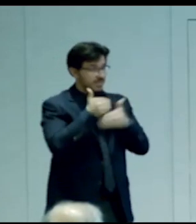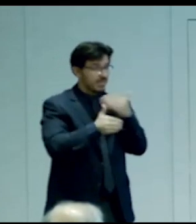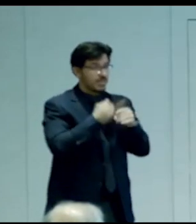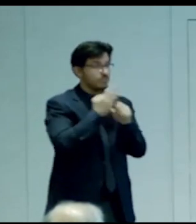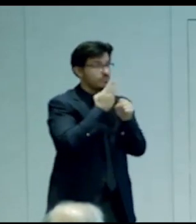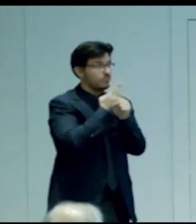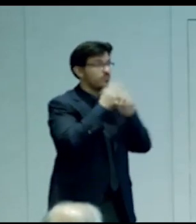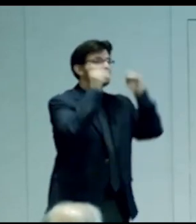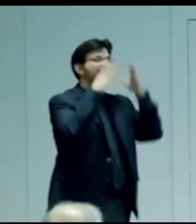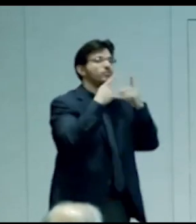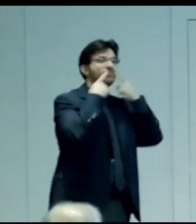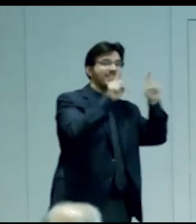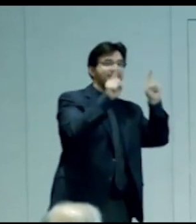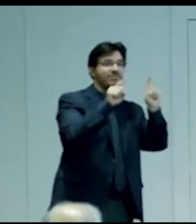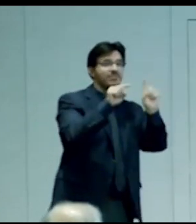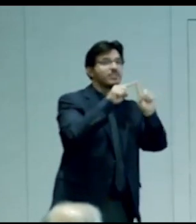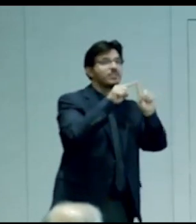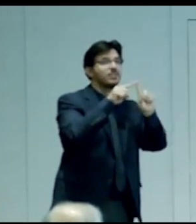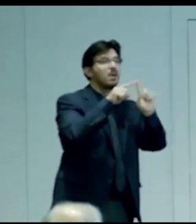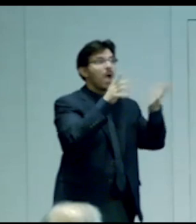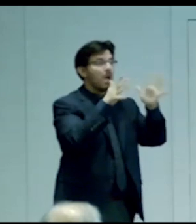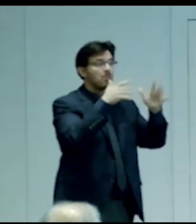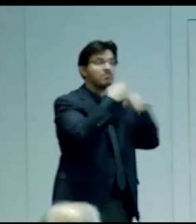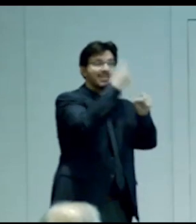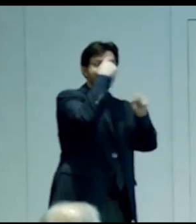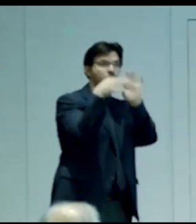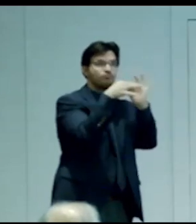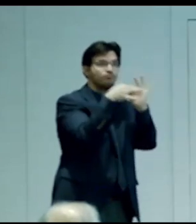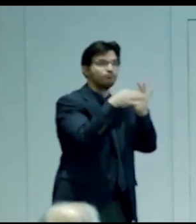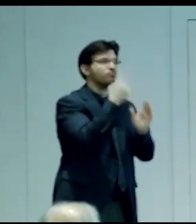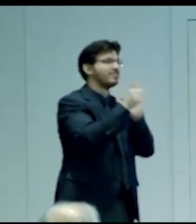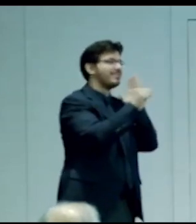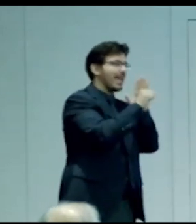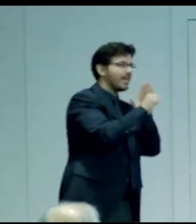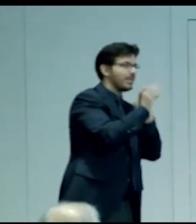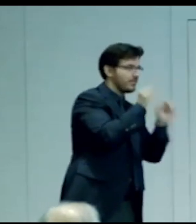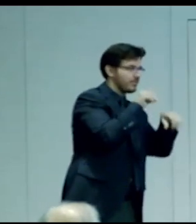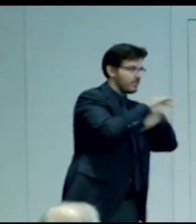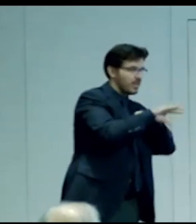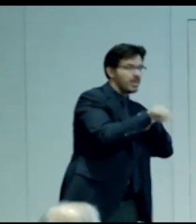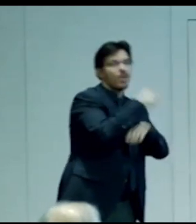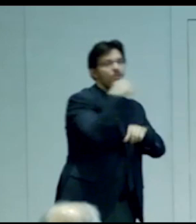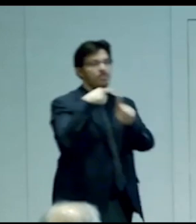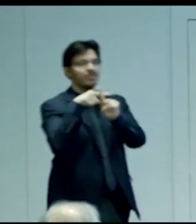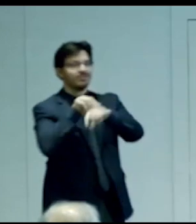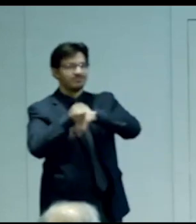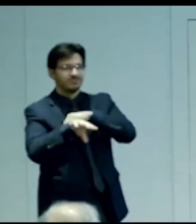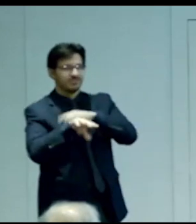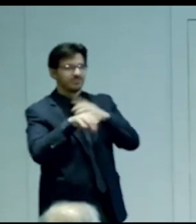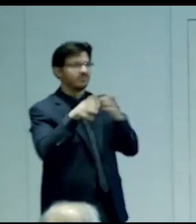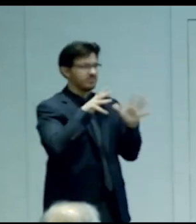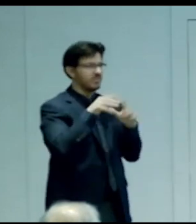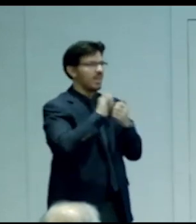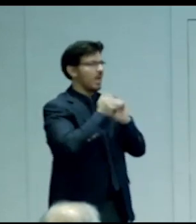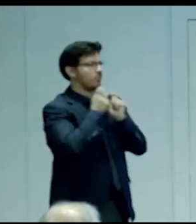teacher's effectiveness, both of which make sense, one in a negative way and the other in a positive way, in